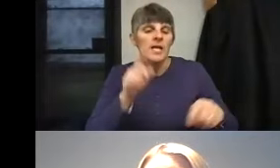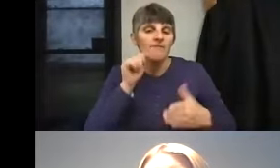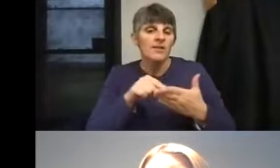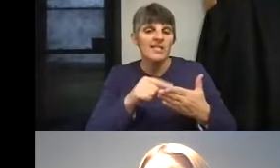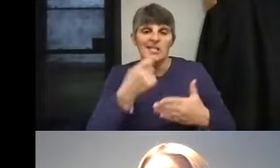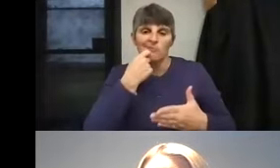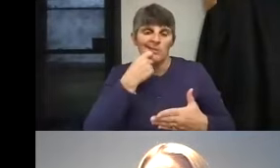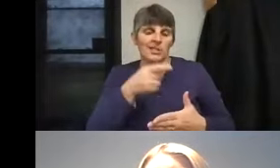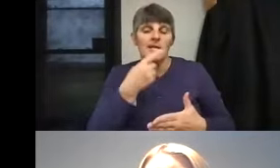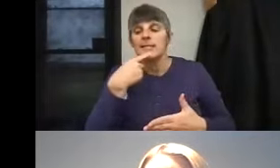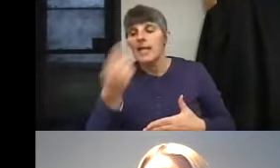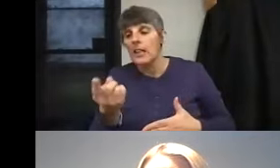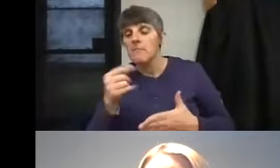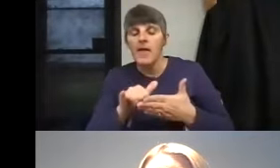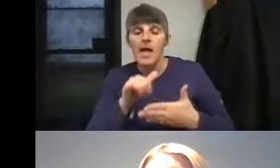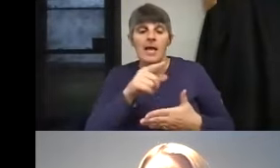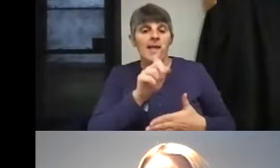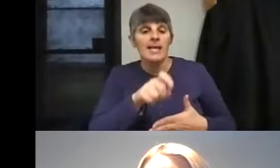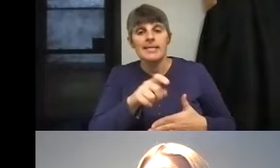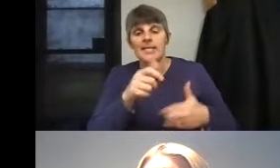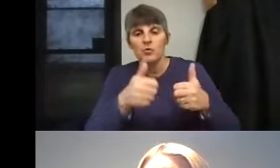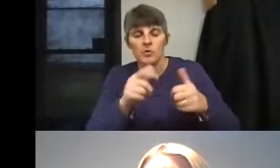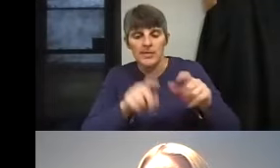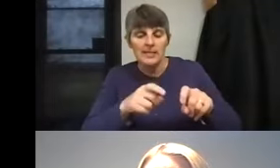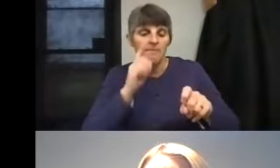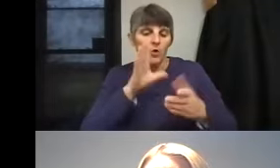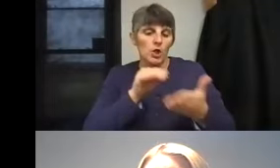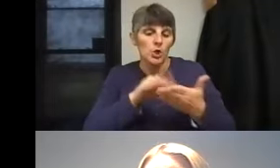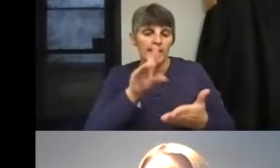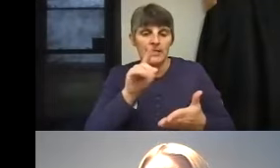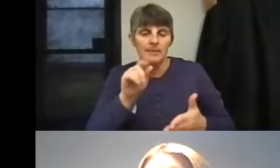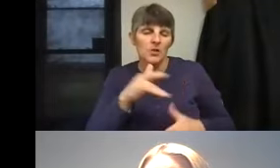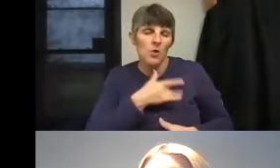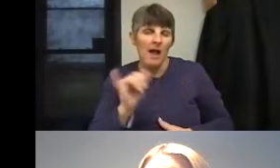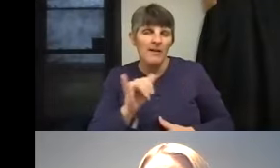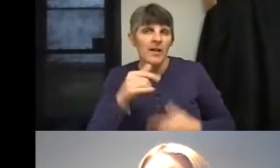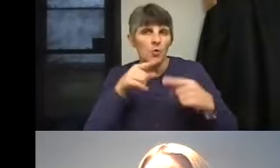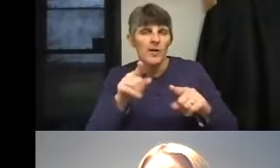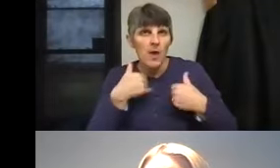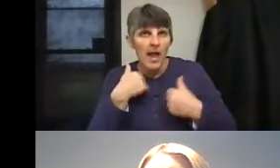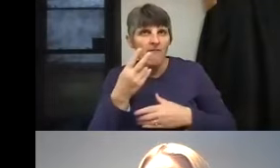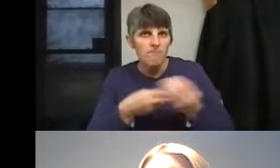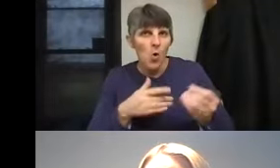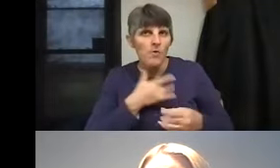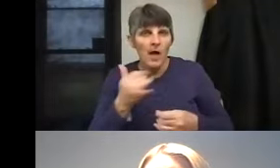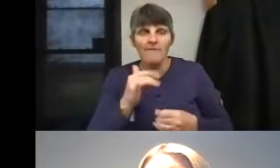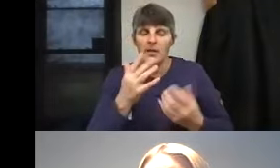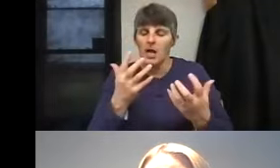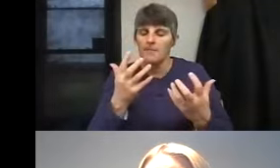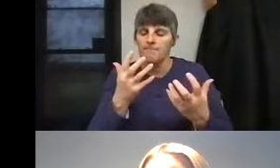recently, she's like, tell him that they need to test him for a learning disability. So I feel like when you have both, I feel like it